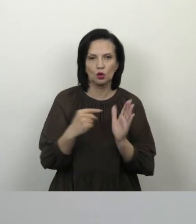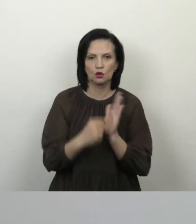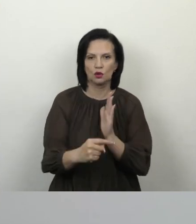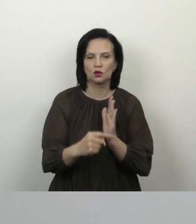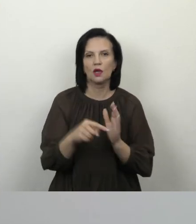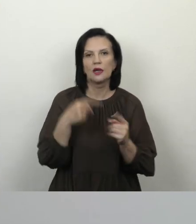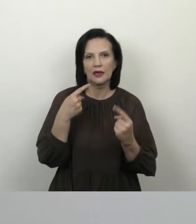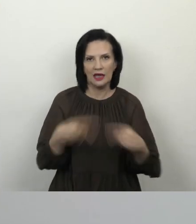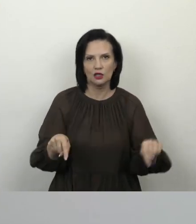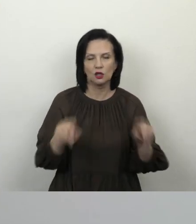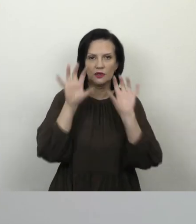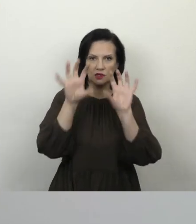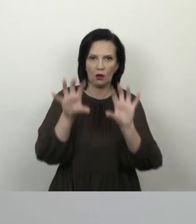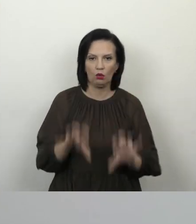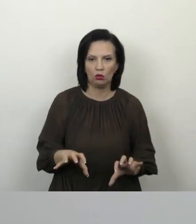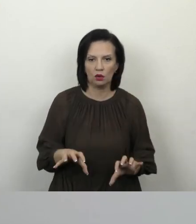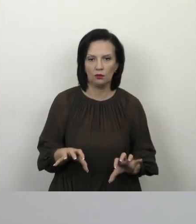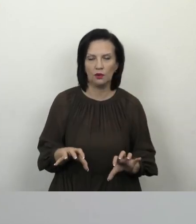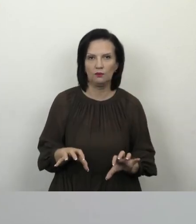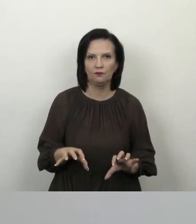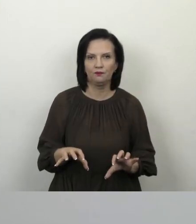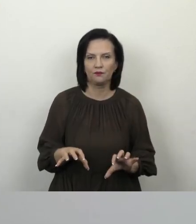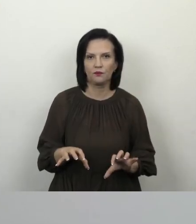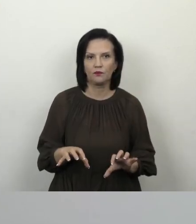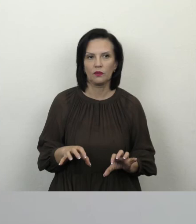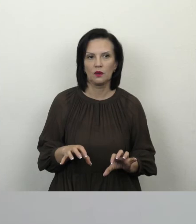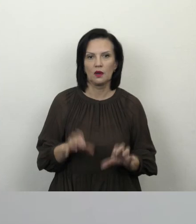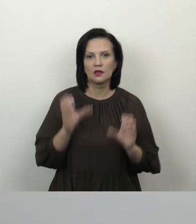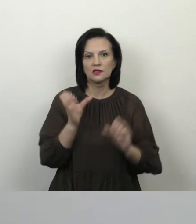well as other laws.